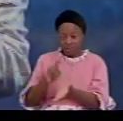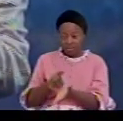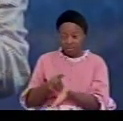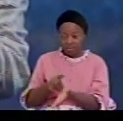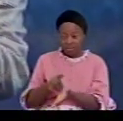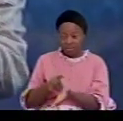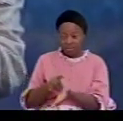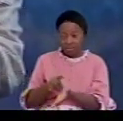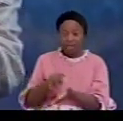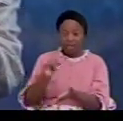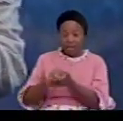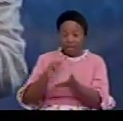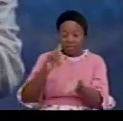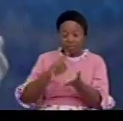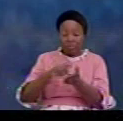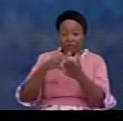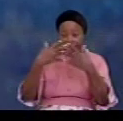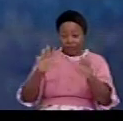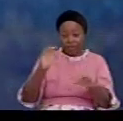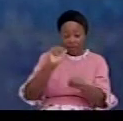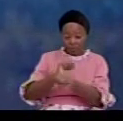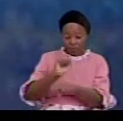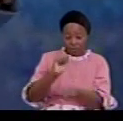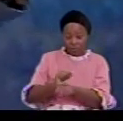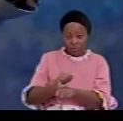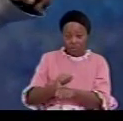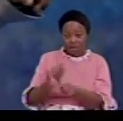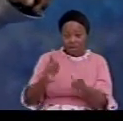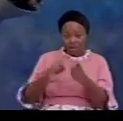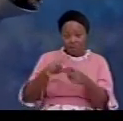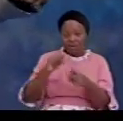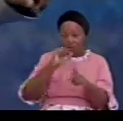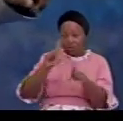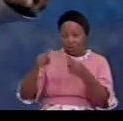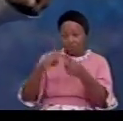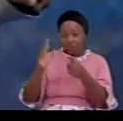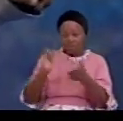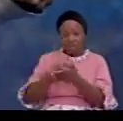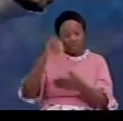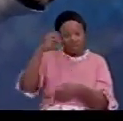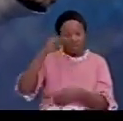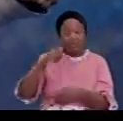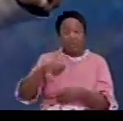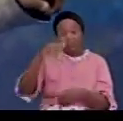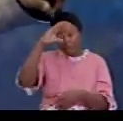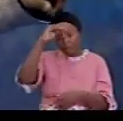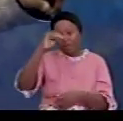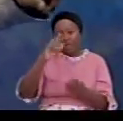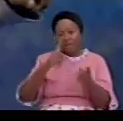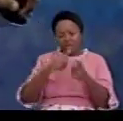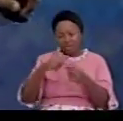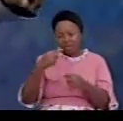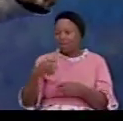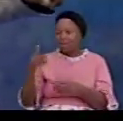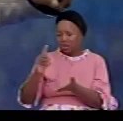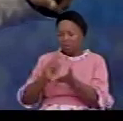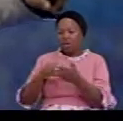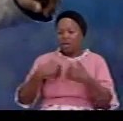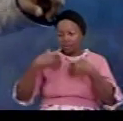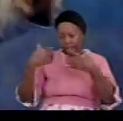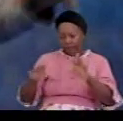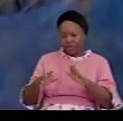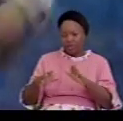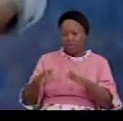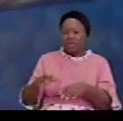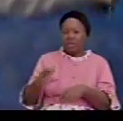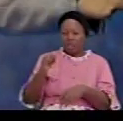does the work. And you are not going to go to the fetish man and say, the doctor has done half of